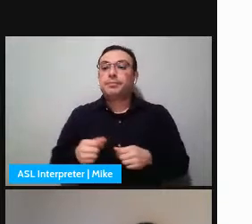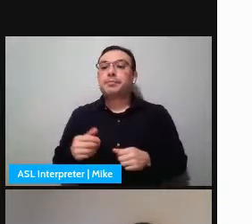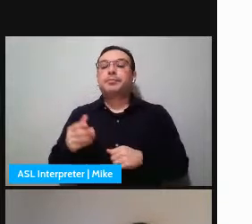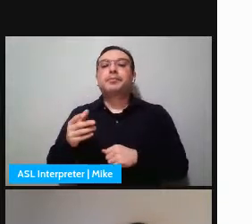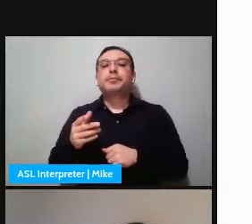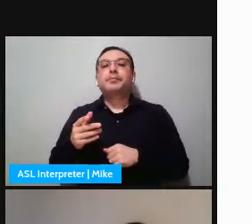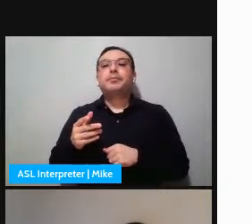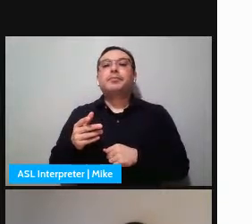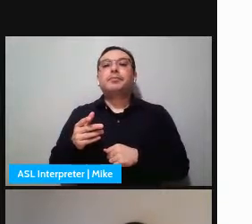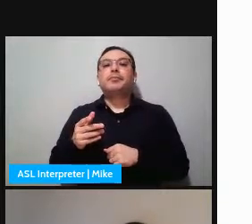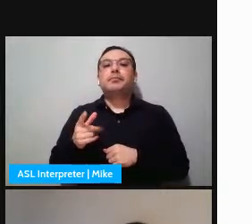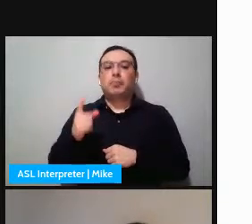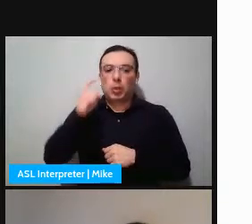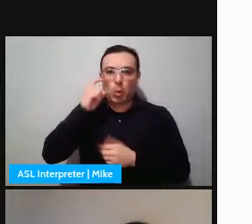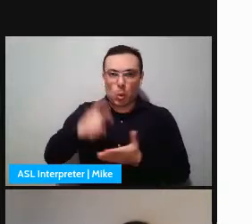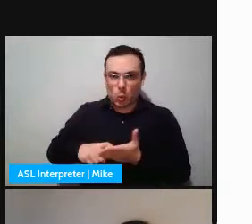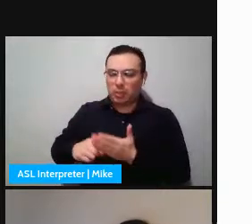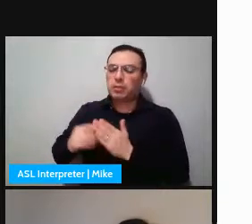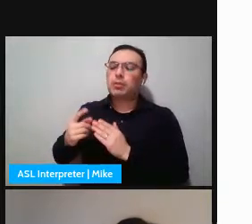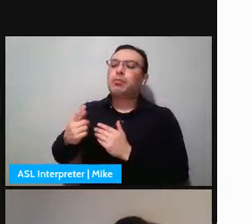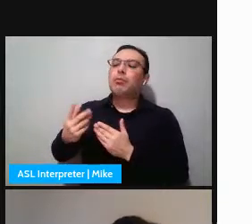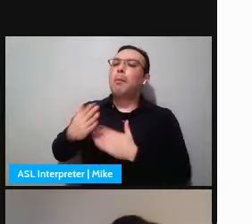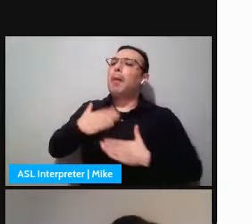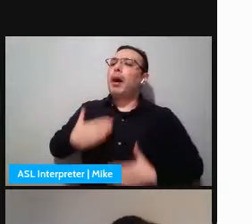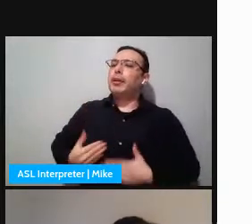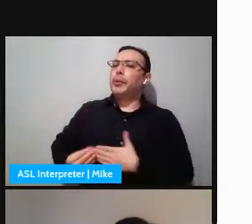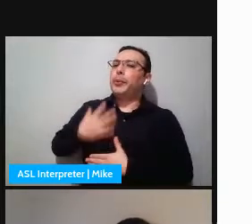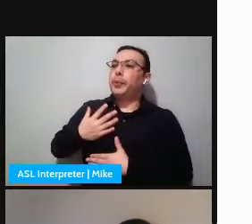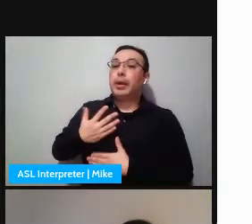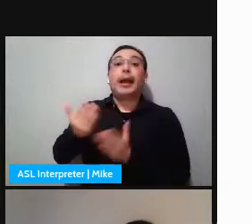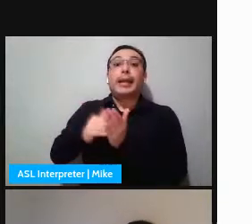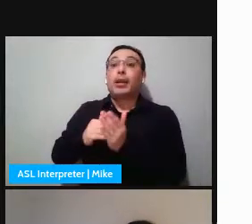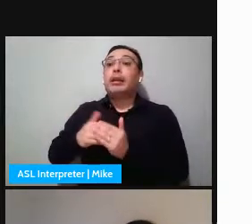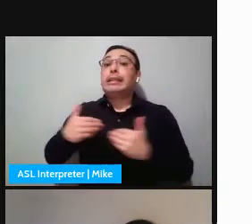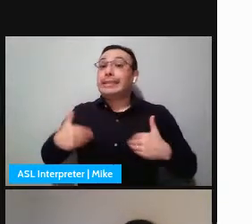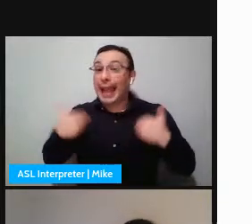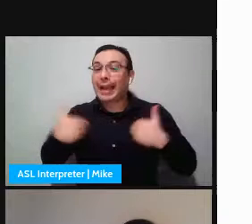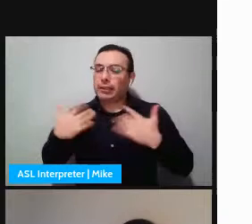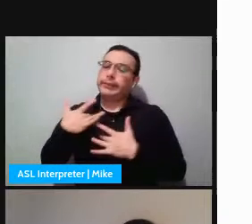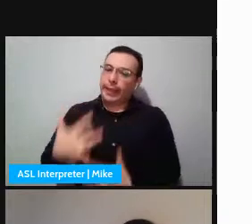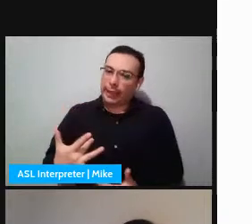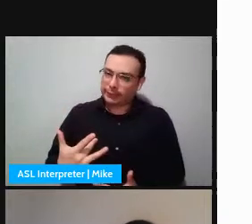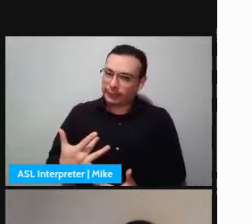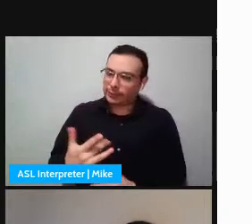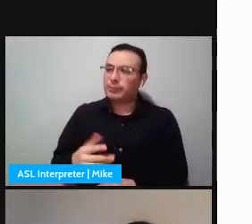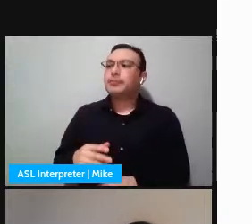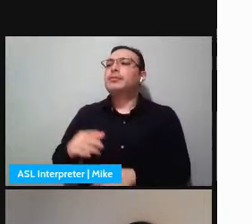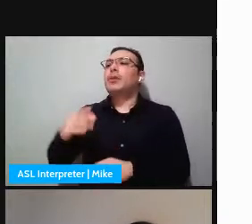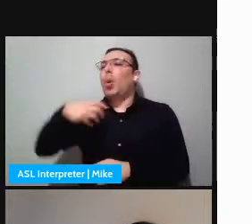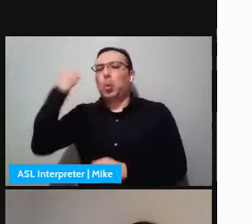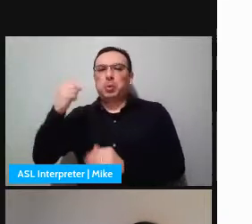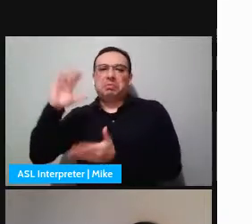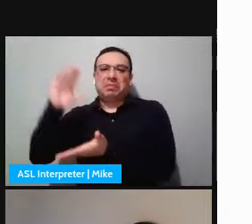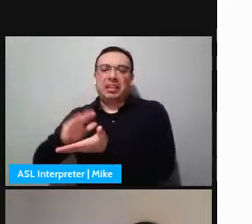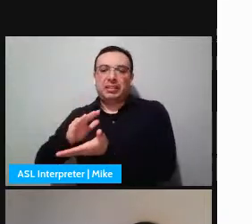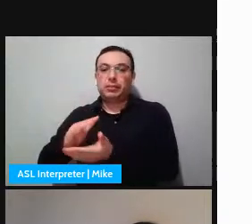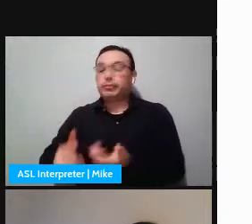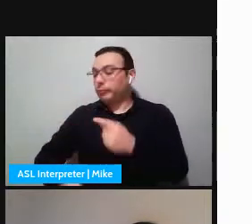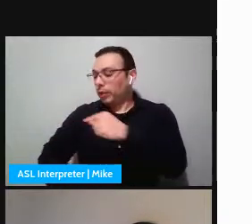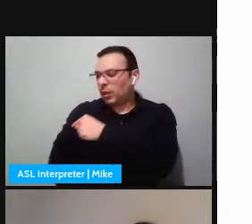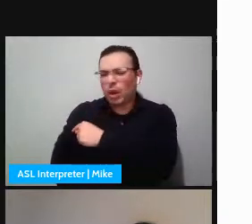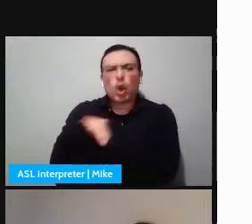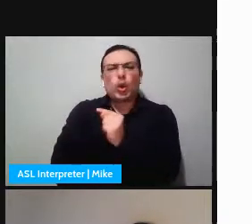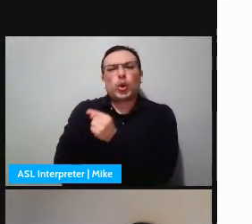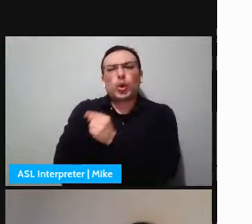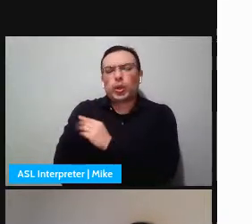in younger than older adults. Some of the same symptoms in terms of the pain at the injection site, and then systemic, looking